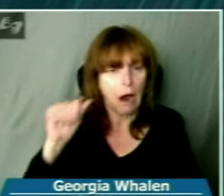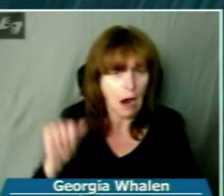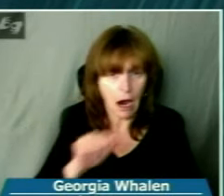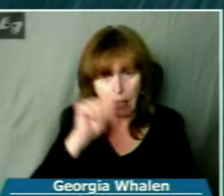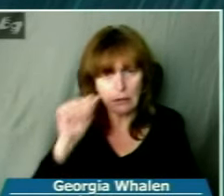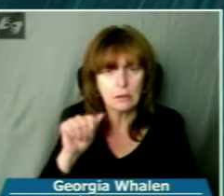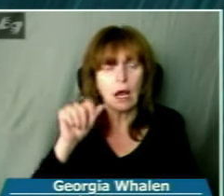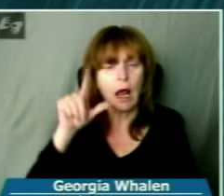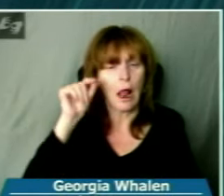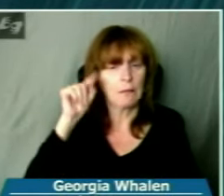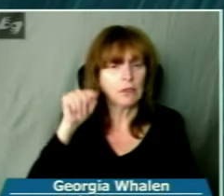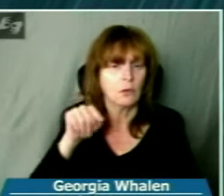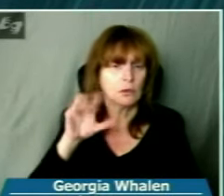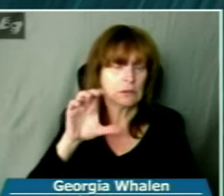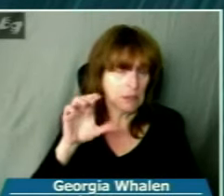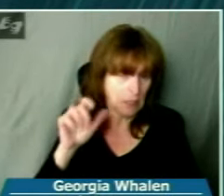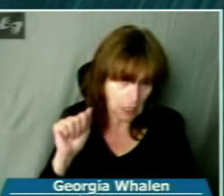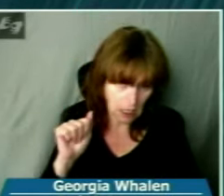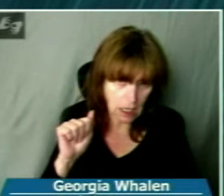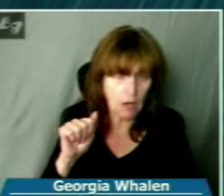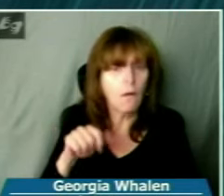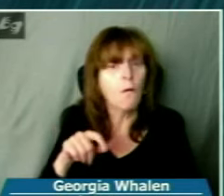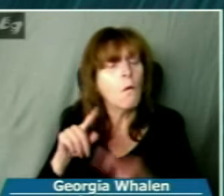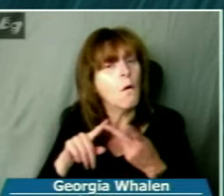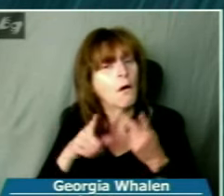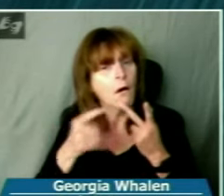ppe@hamilton.ca or call